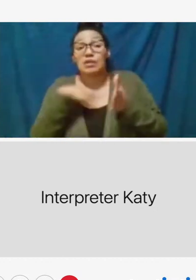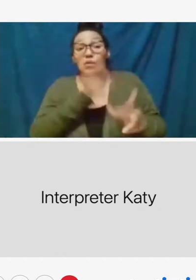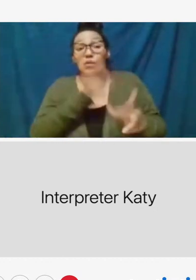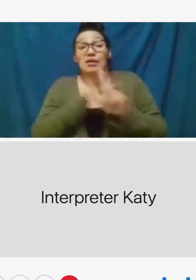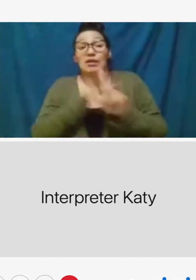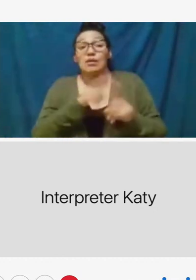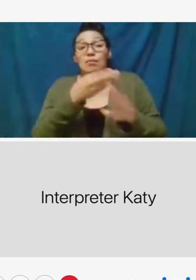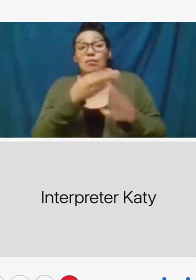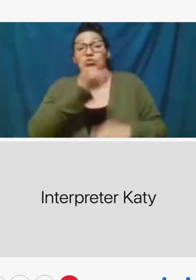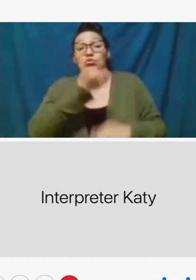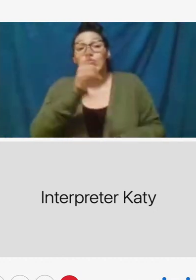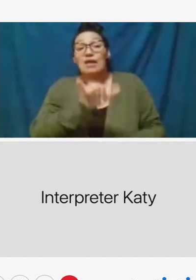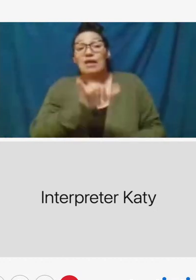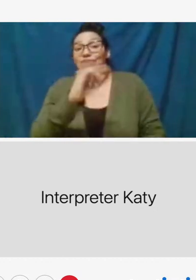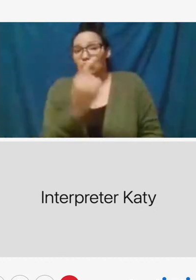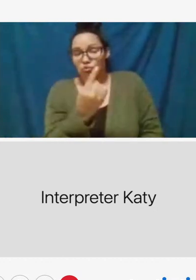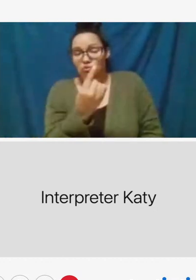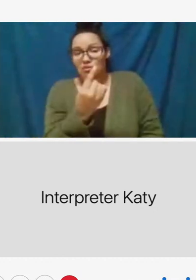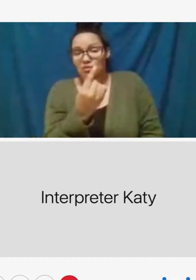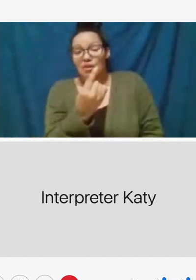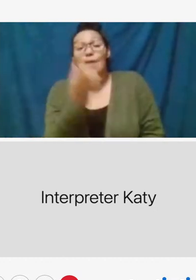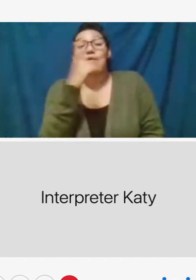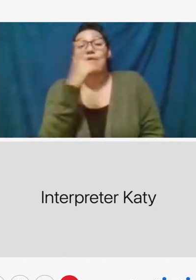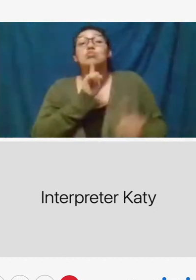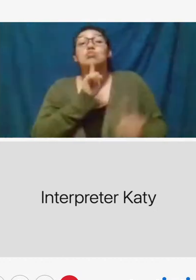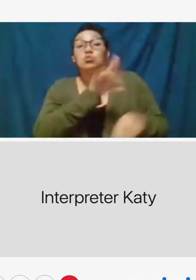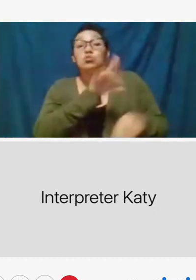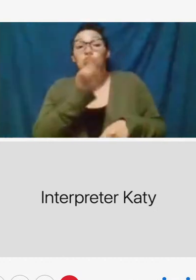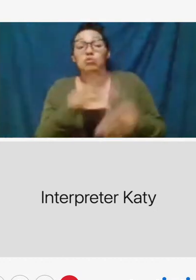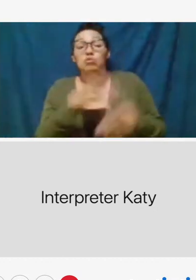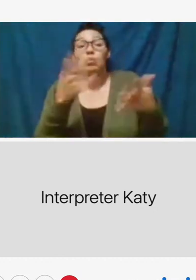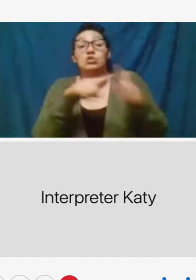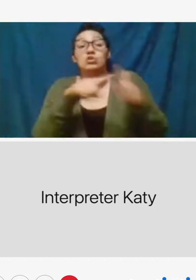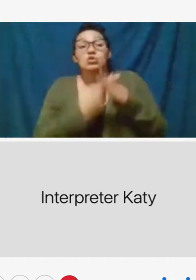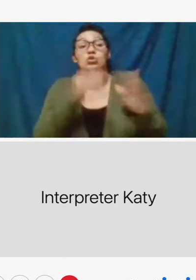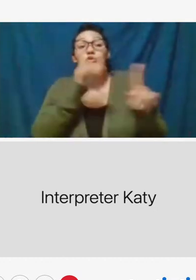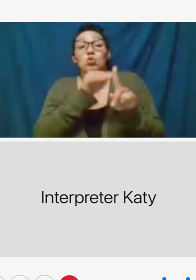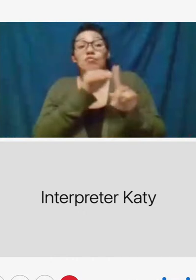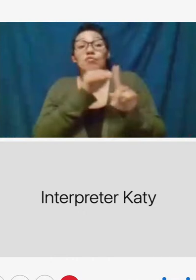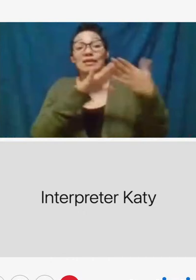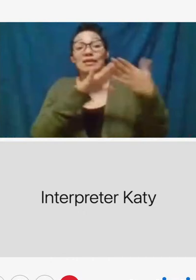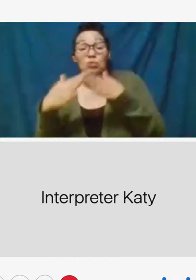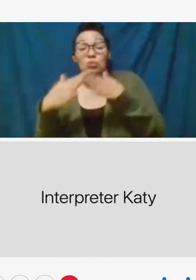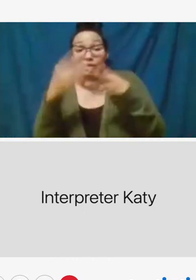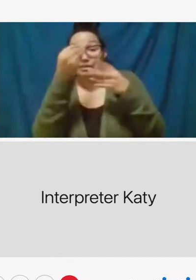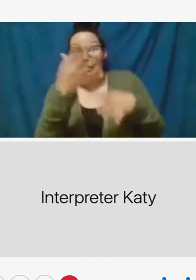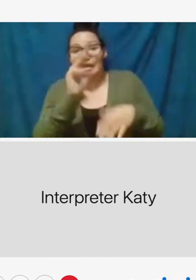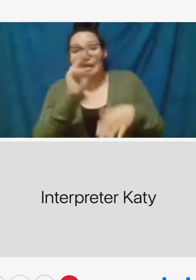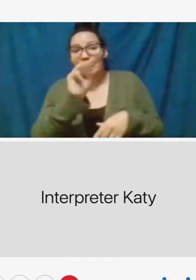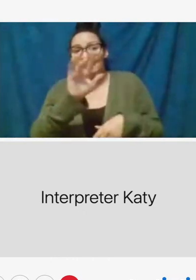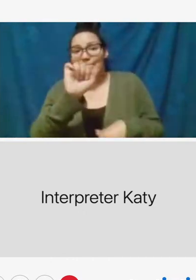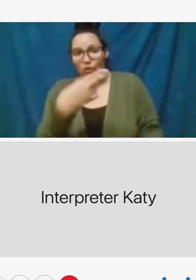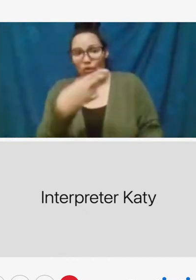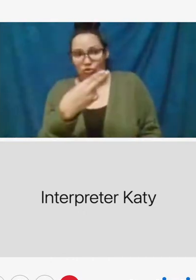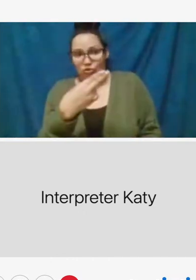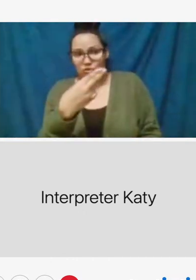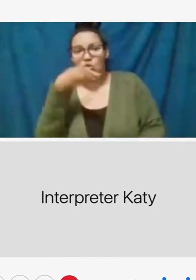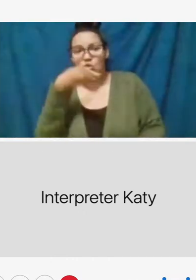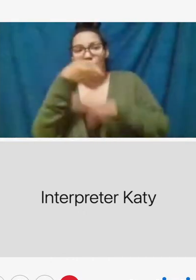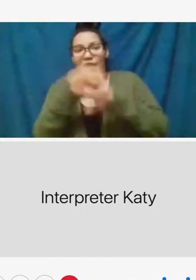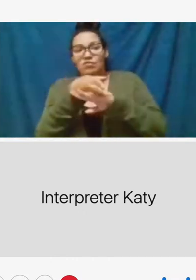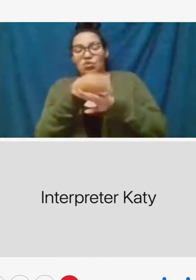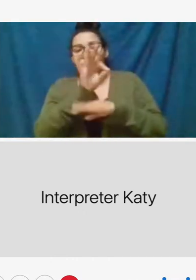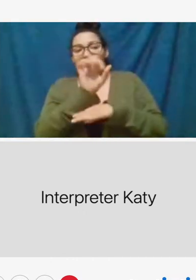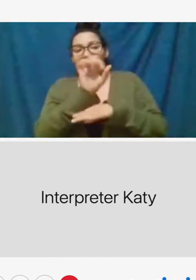to answer your question we'd love to start notifying parents in the communities in March so right after that Fe February 17 board meeting after we